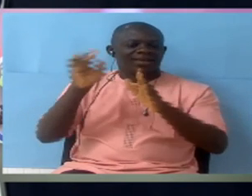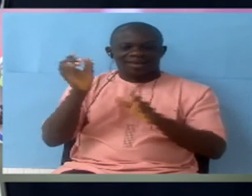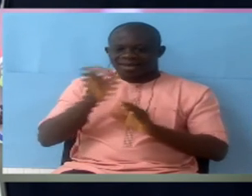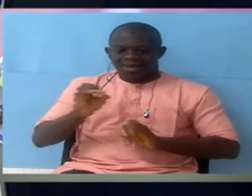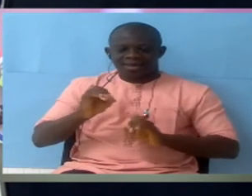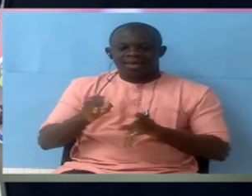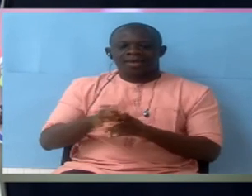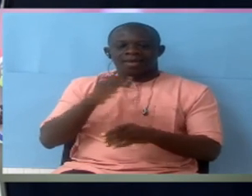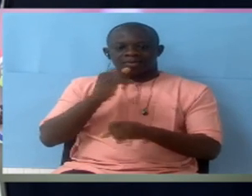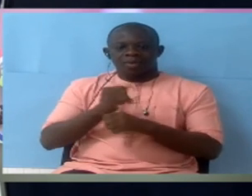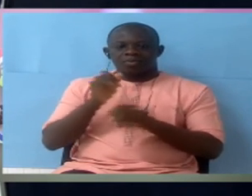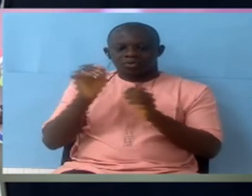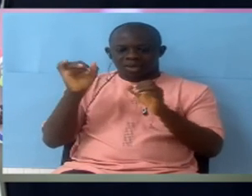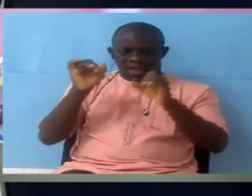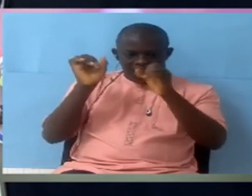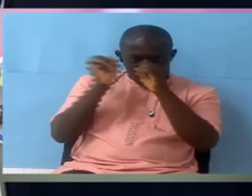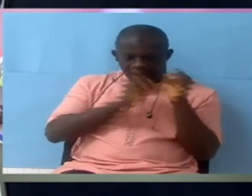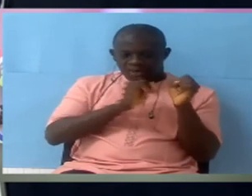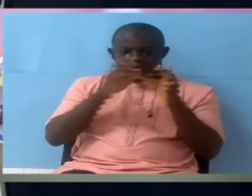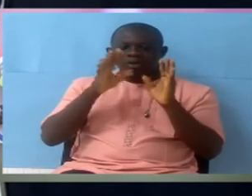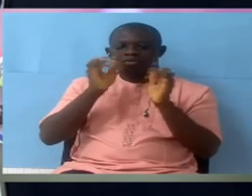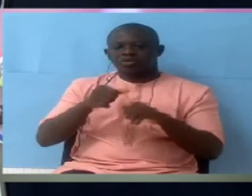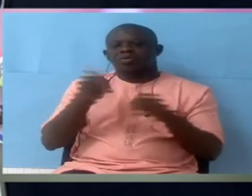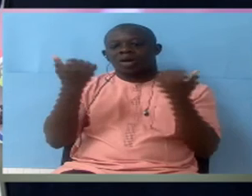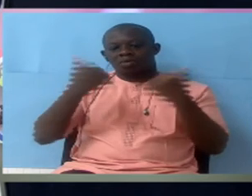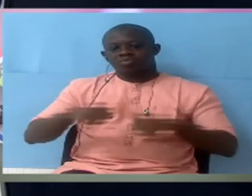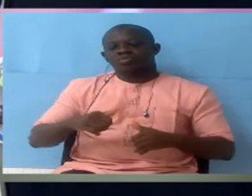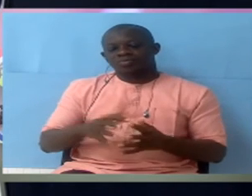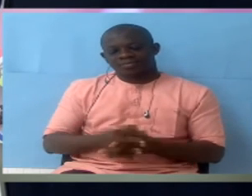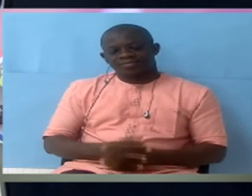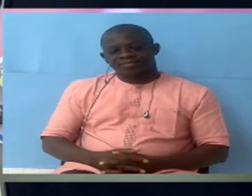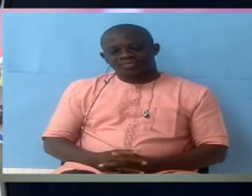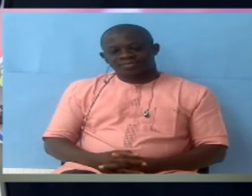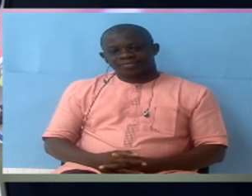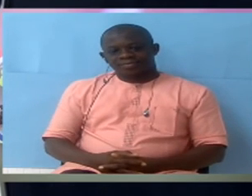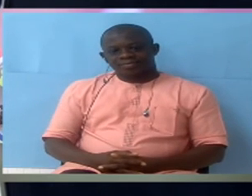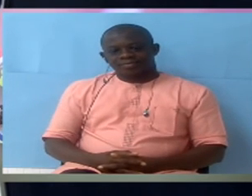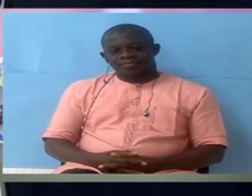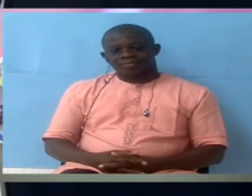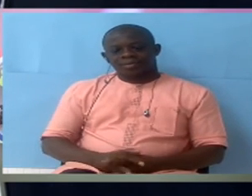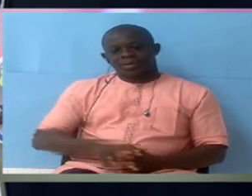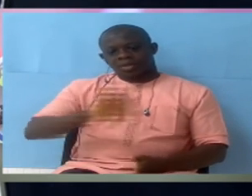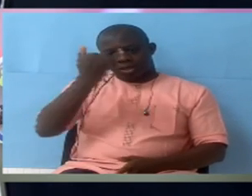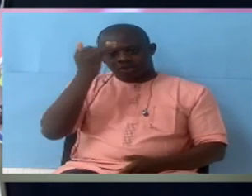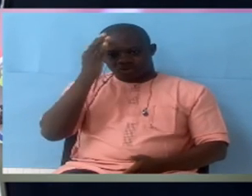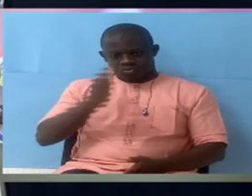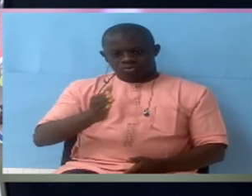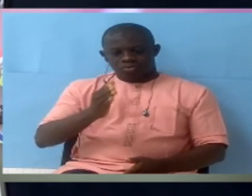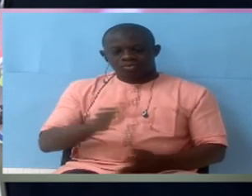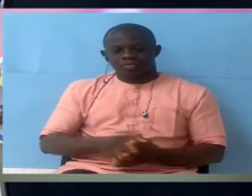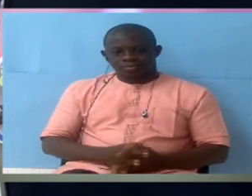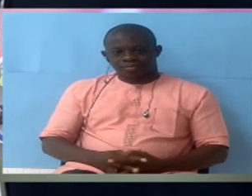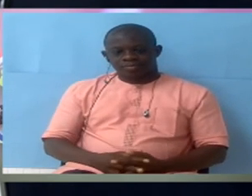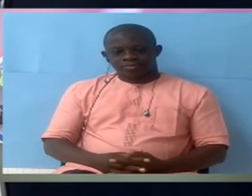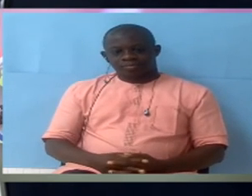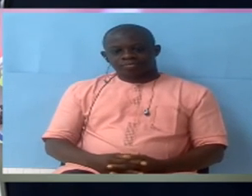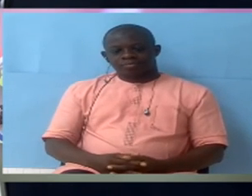du mëna ñëw ci façon yi joko yoyu ci diganté ñaari kilifa. Yes, that is true. Wa lolu mom